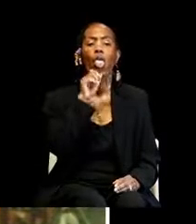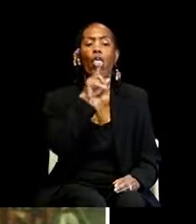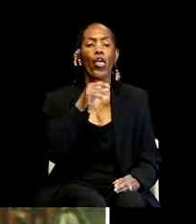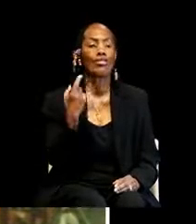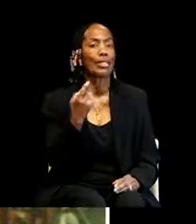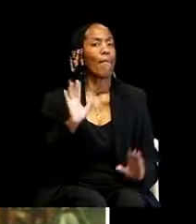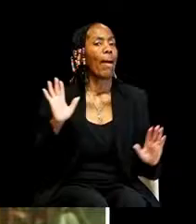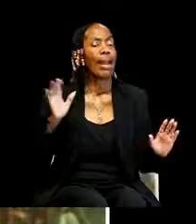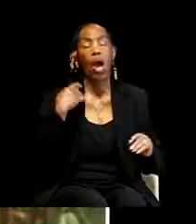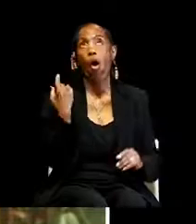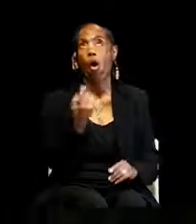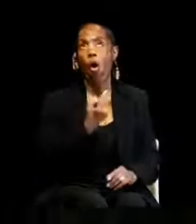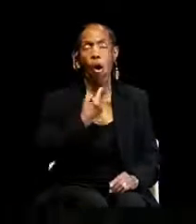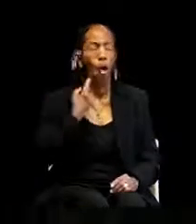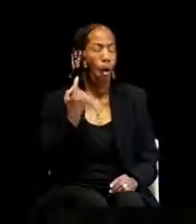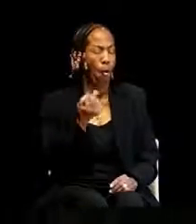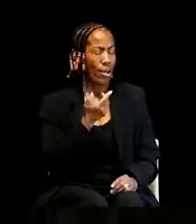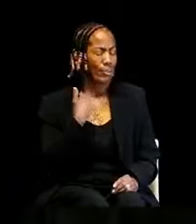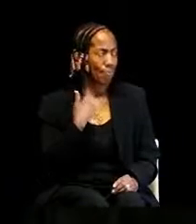fault.